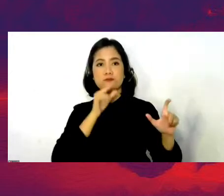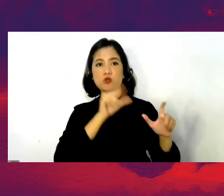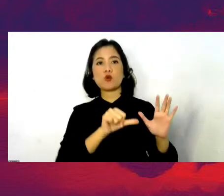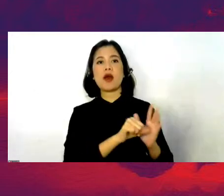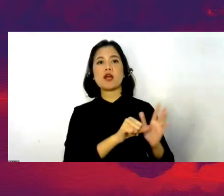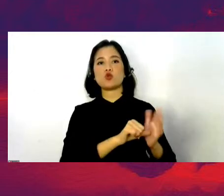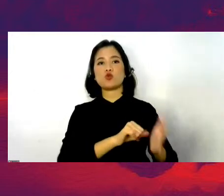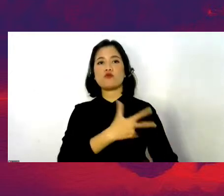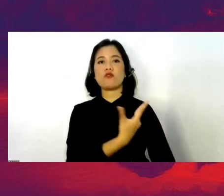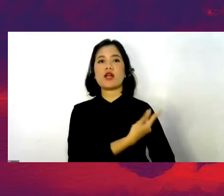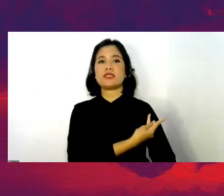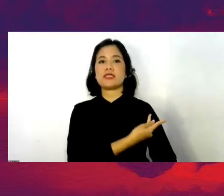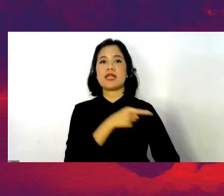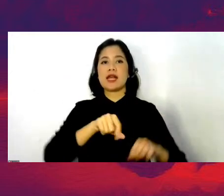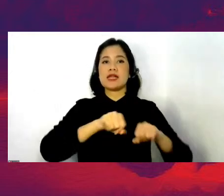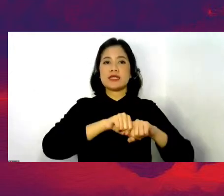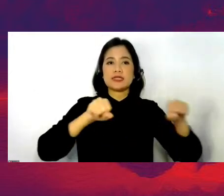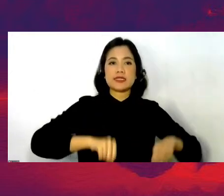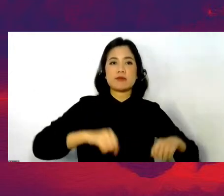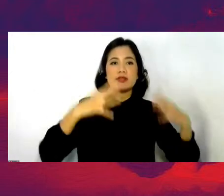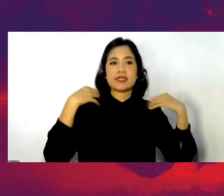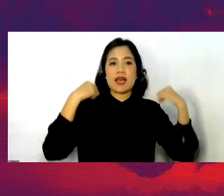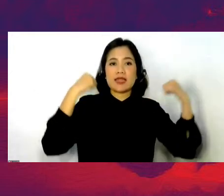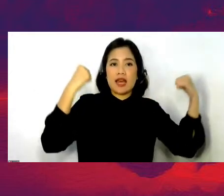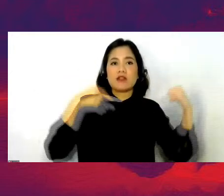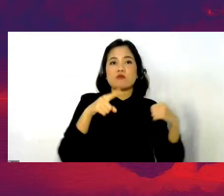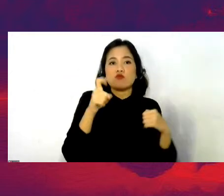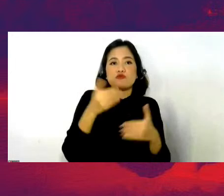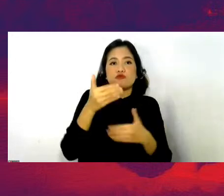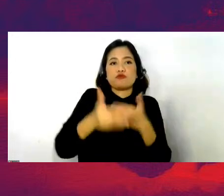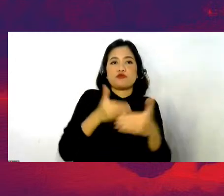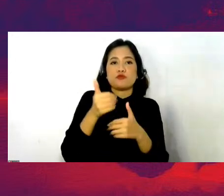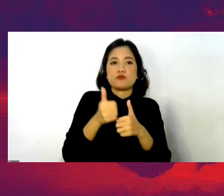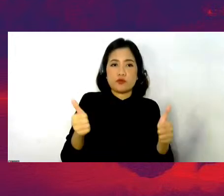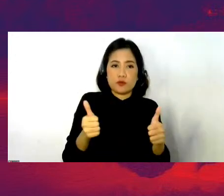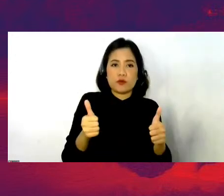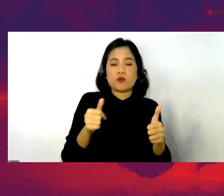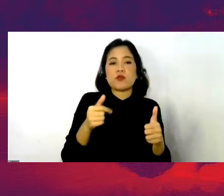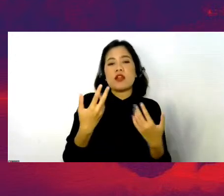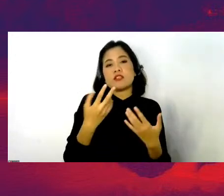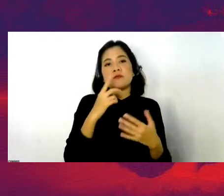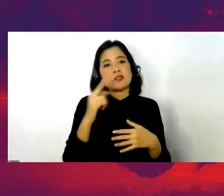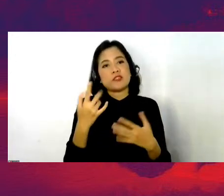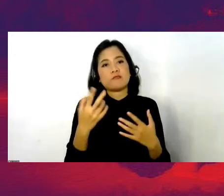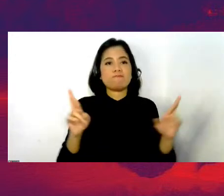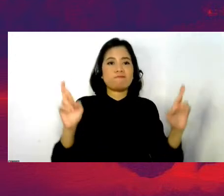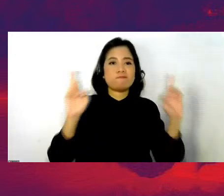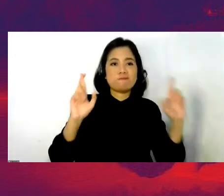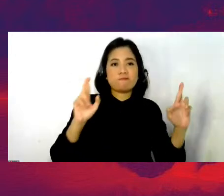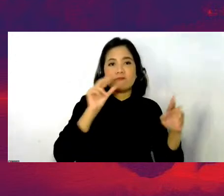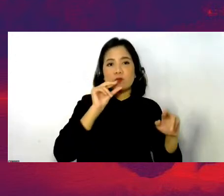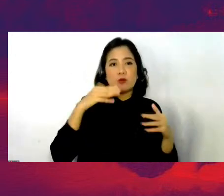needs to improve a lot more, hopefully for the next time around, not fingers crossed, but hopefully for the next time around, we are much better prepared